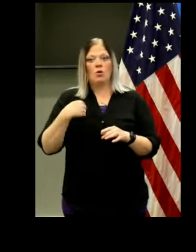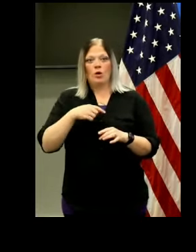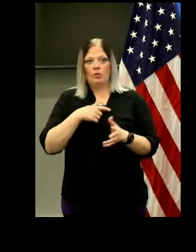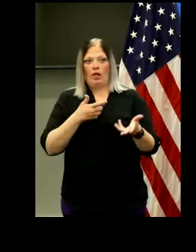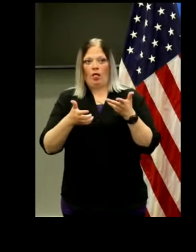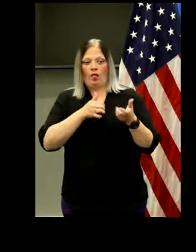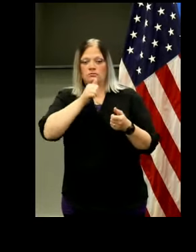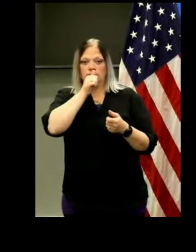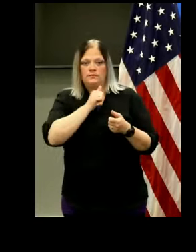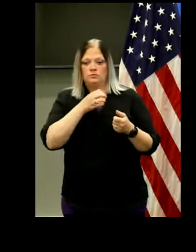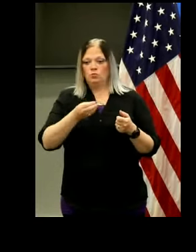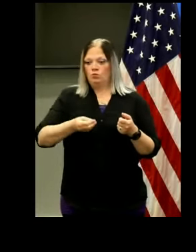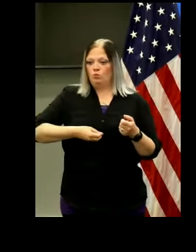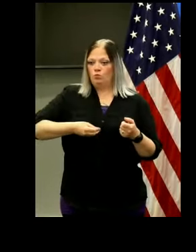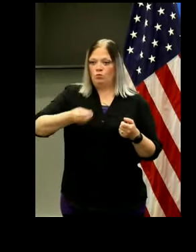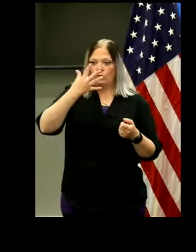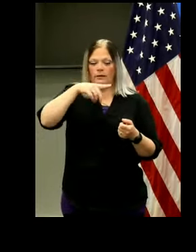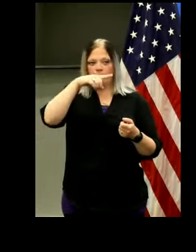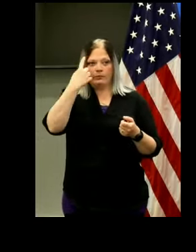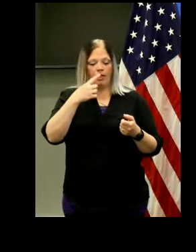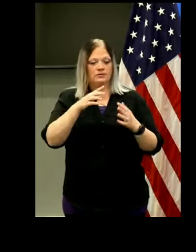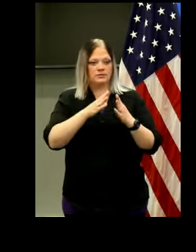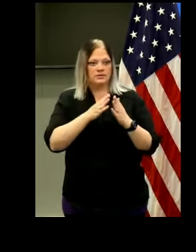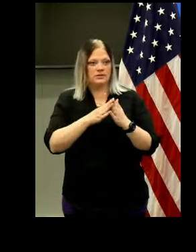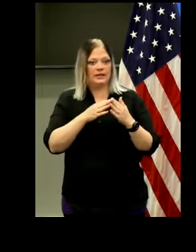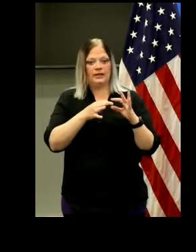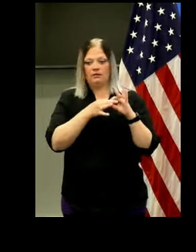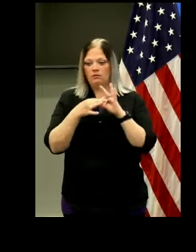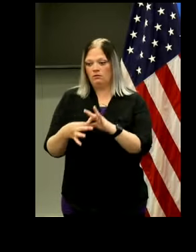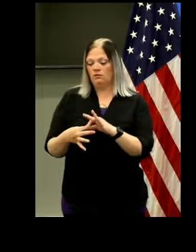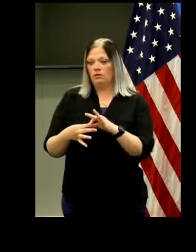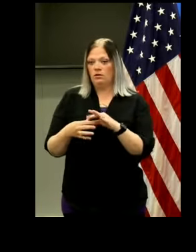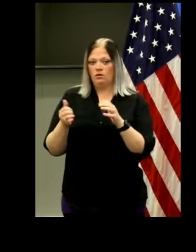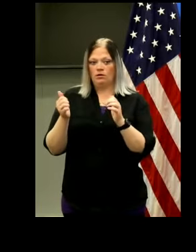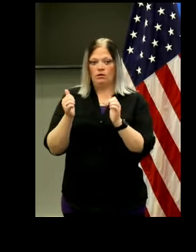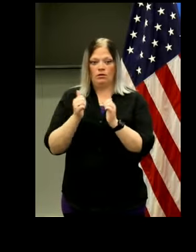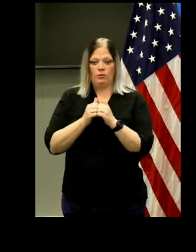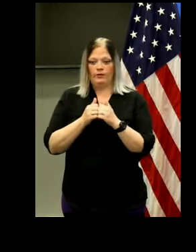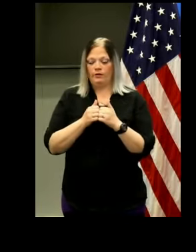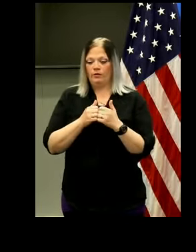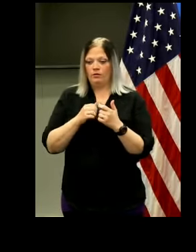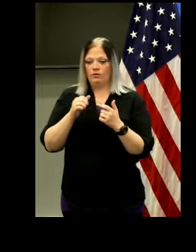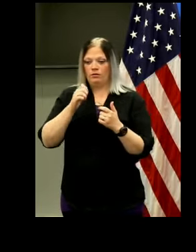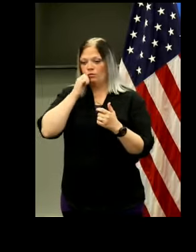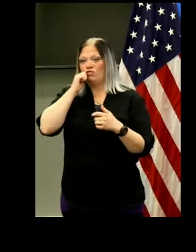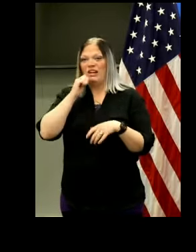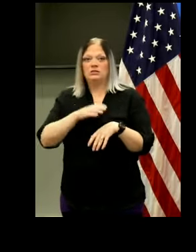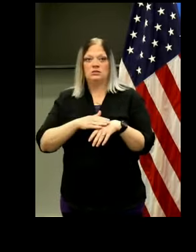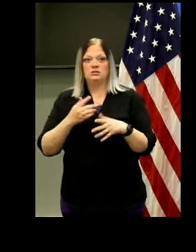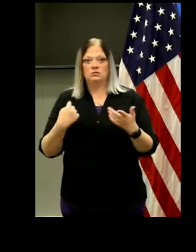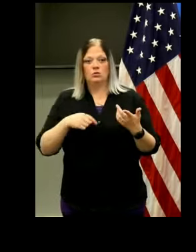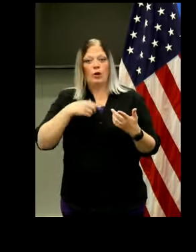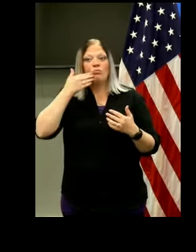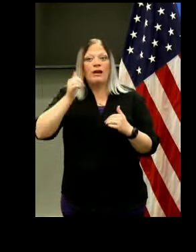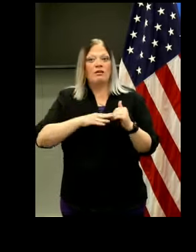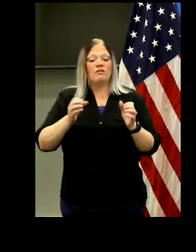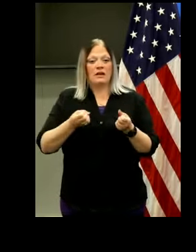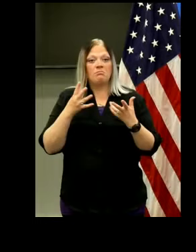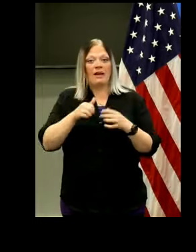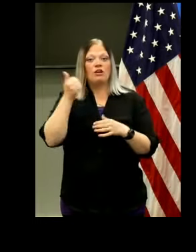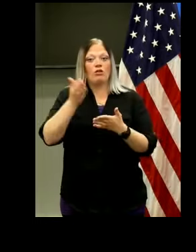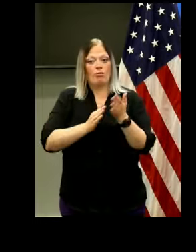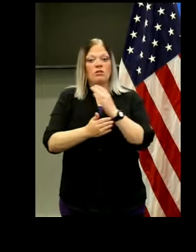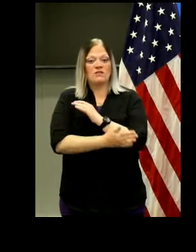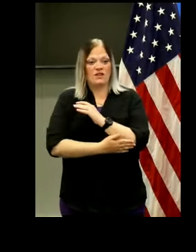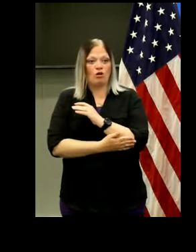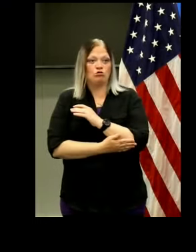and whether it's white or black, as well as issues associated with just straight up race, we've done better than a lot of other parts of the